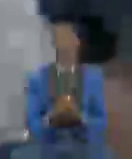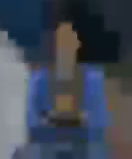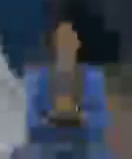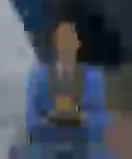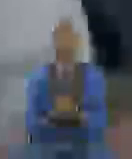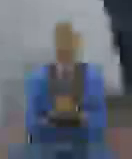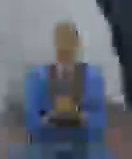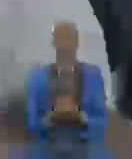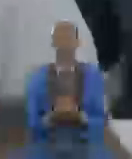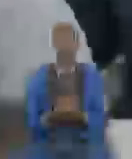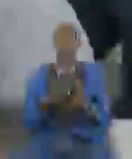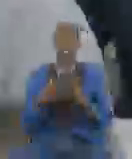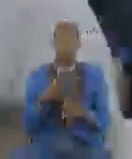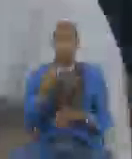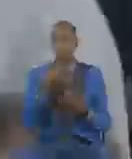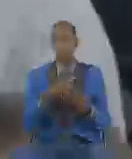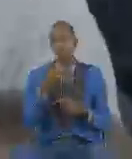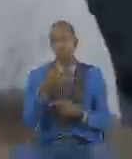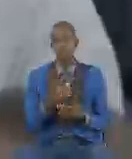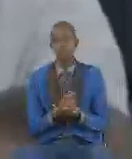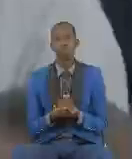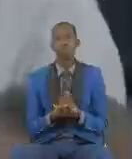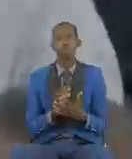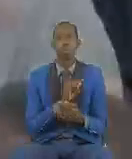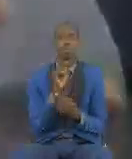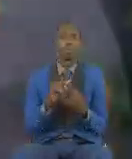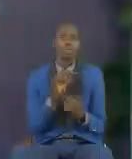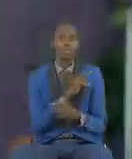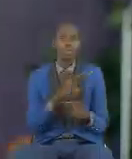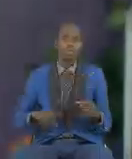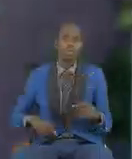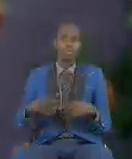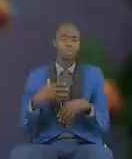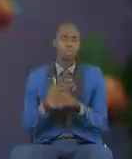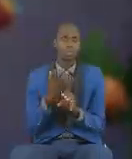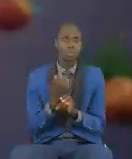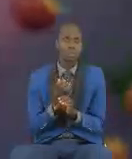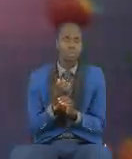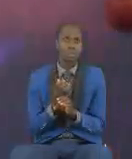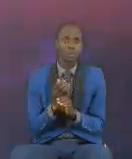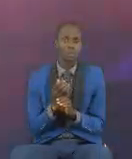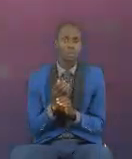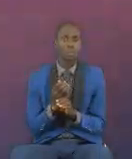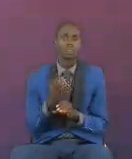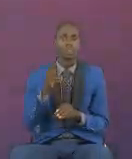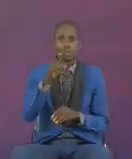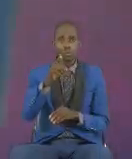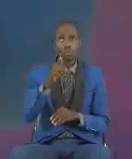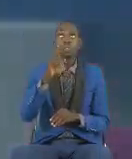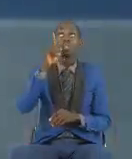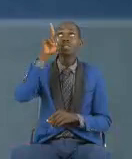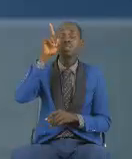Let me tell you, when the Lord created you, he had a purpose. He had a